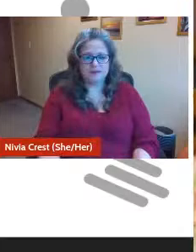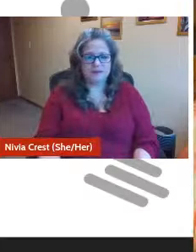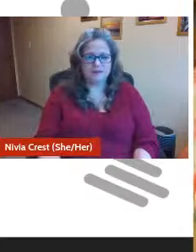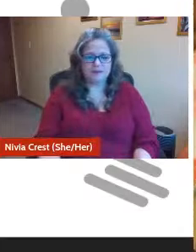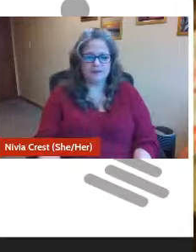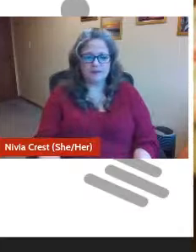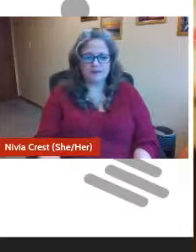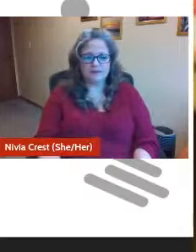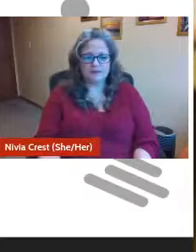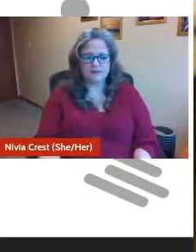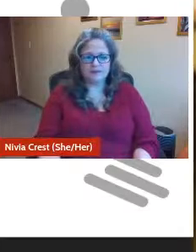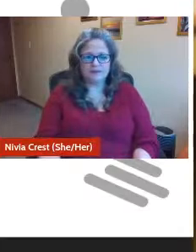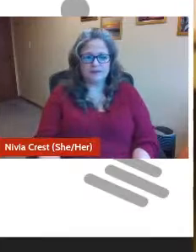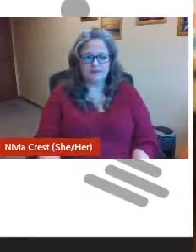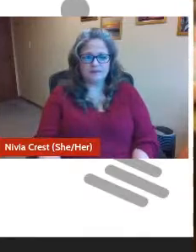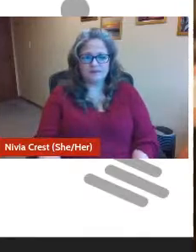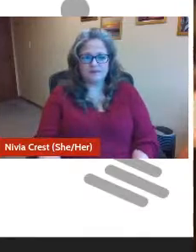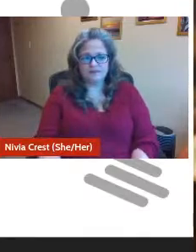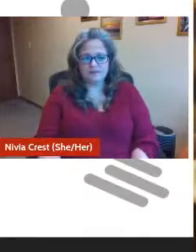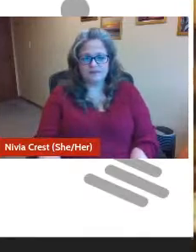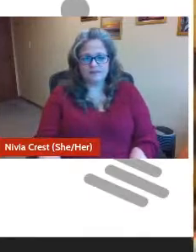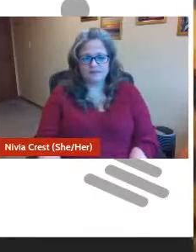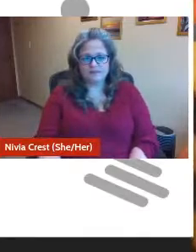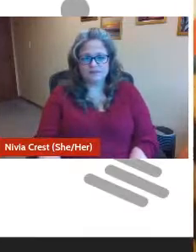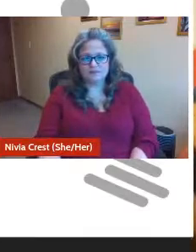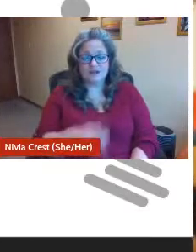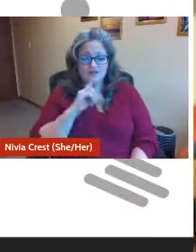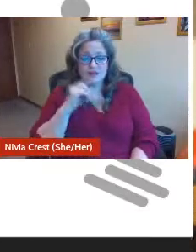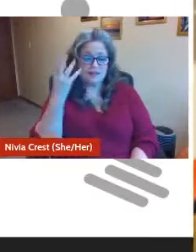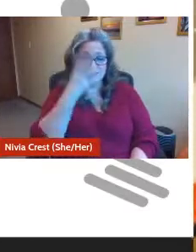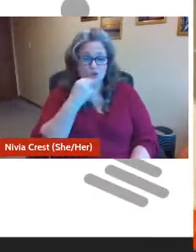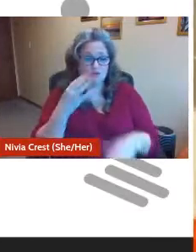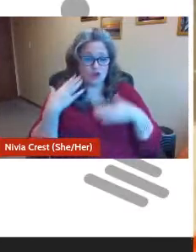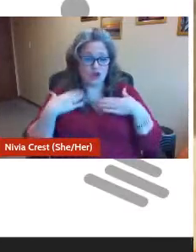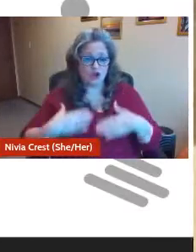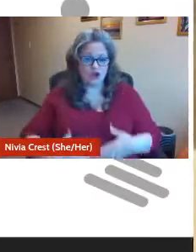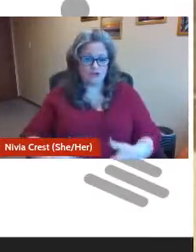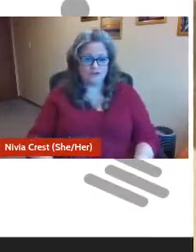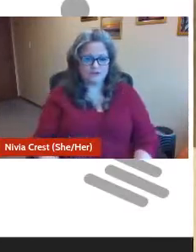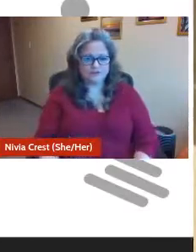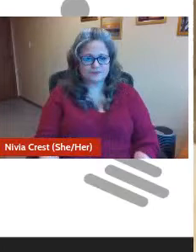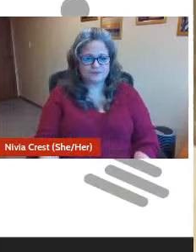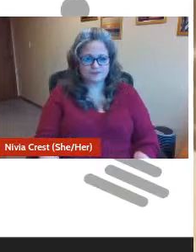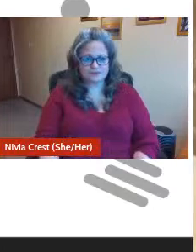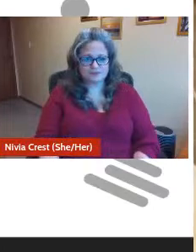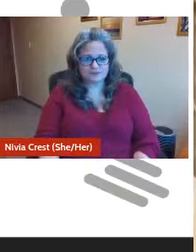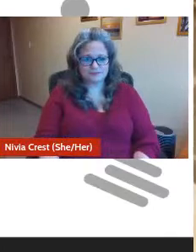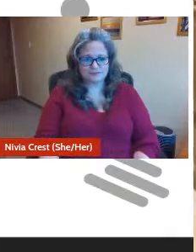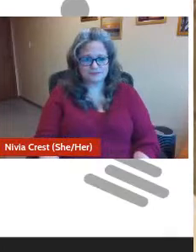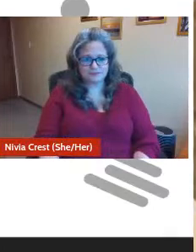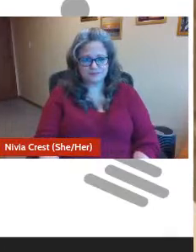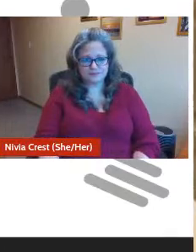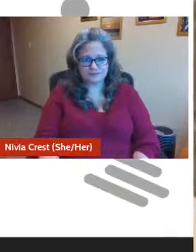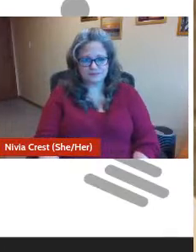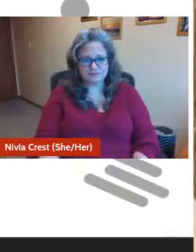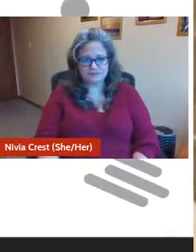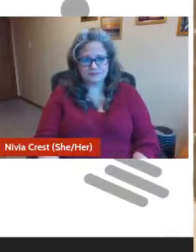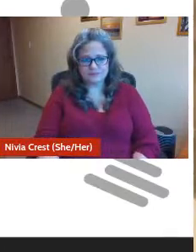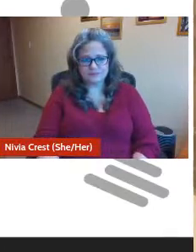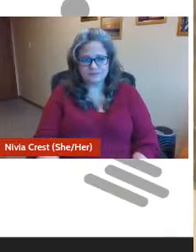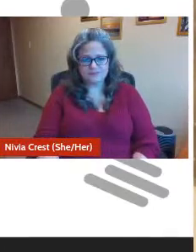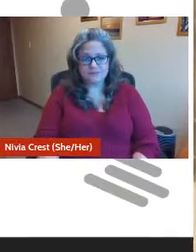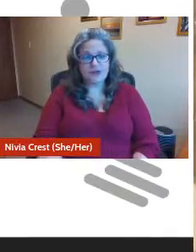She should have worn them because they're beautiful on. Ooh, and